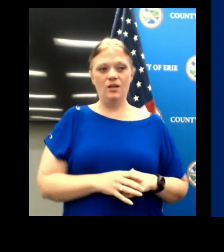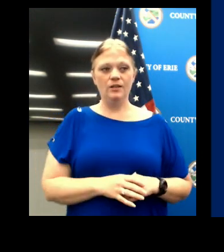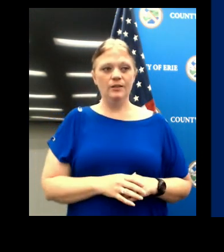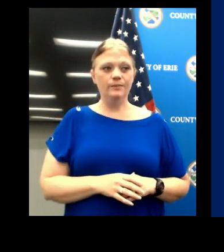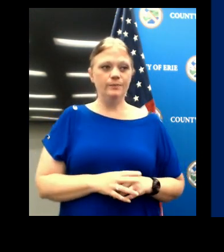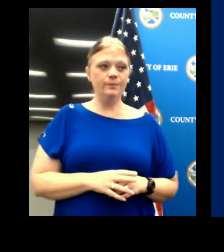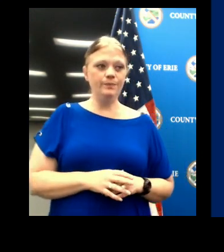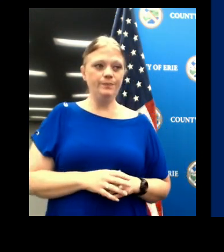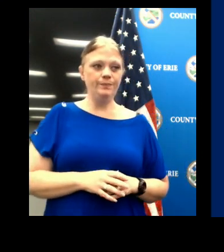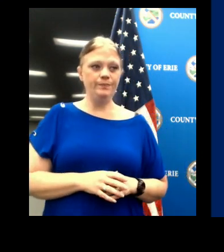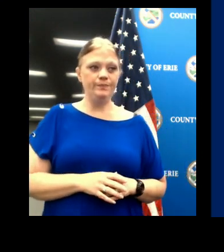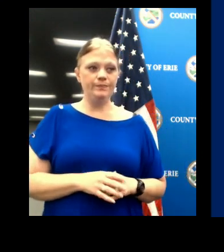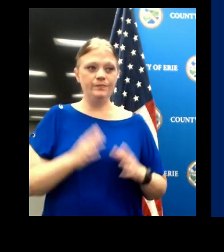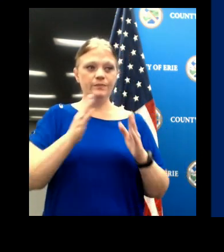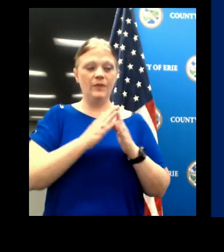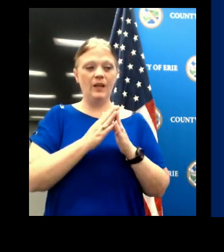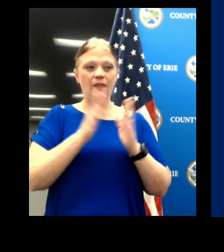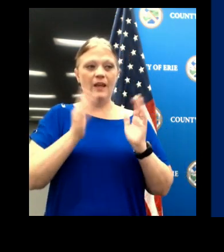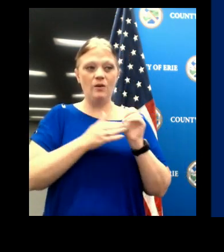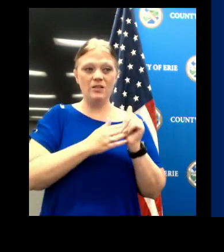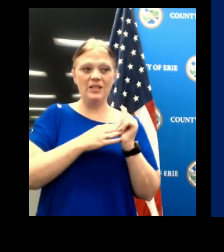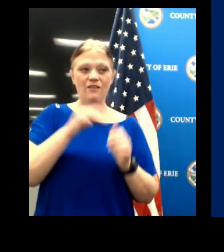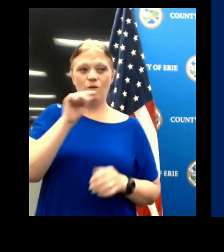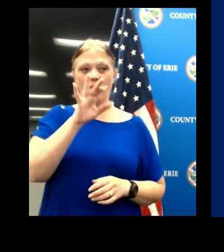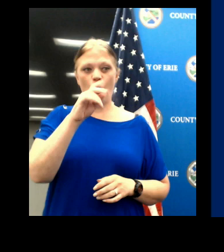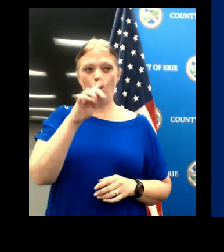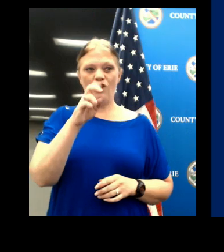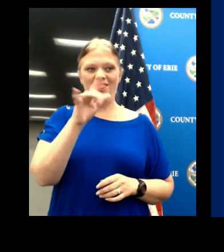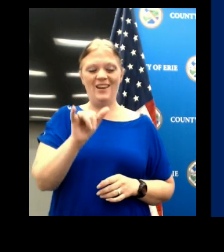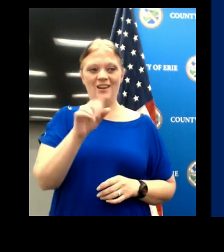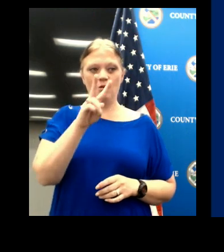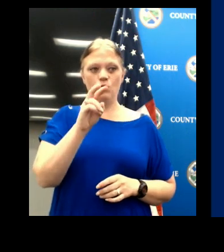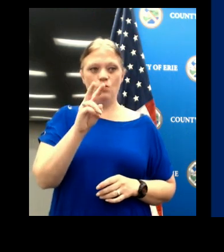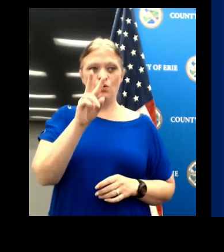202-225-4965, and the House Minority Leader, Kevin McCarthy,